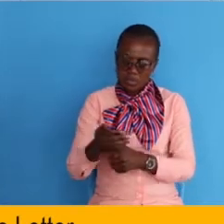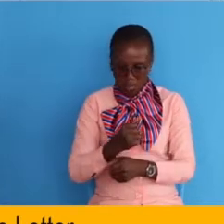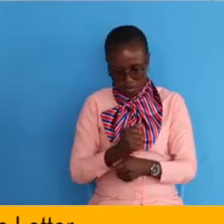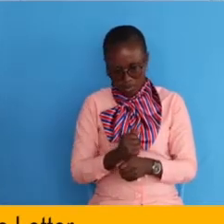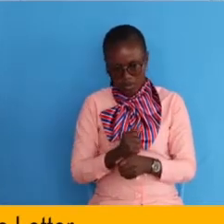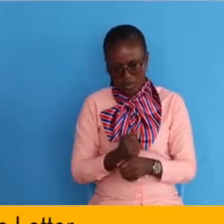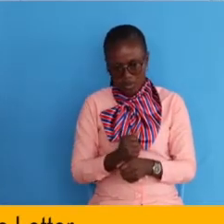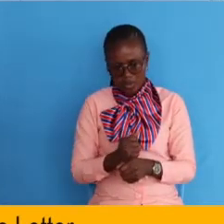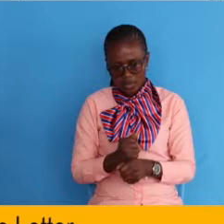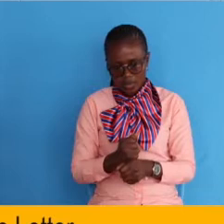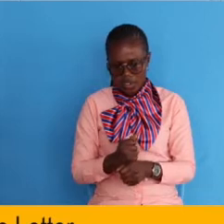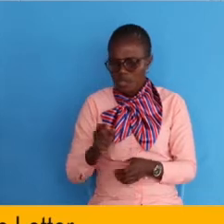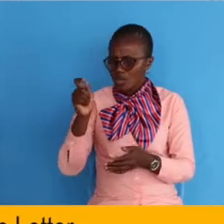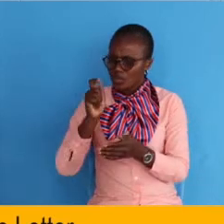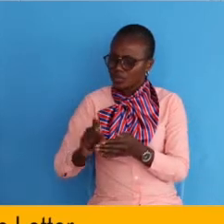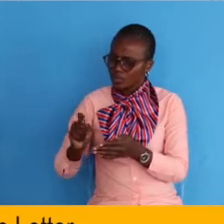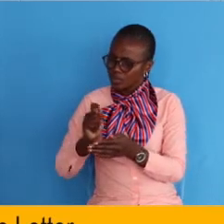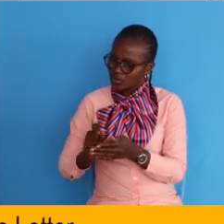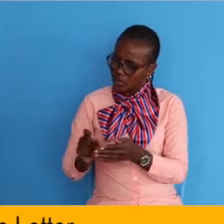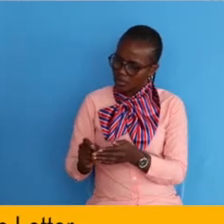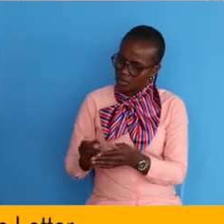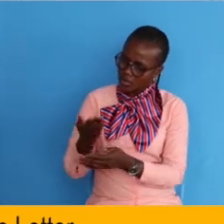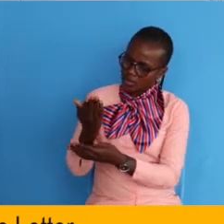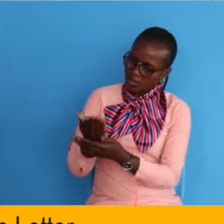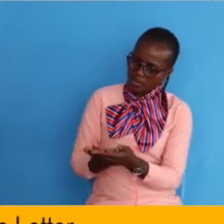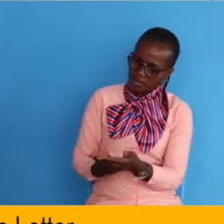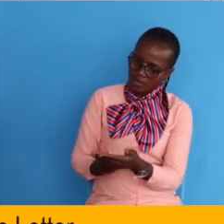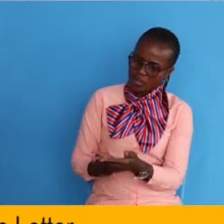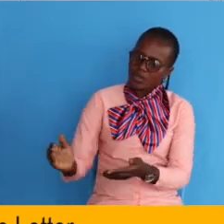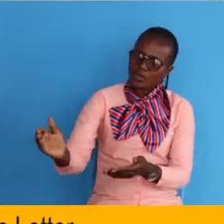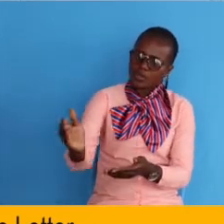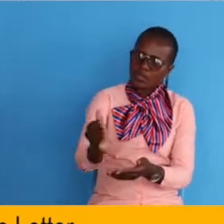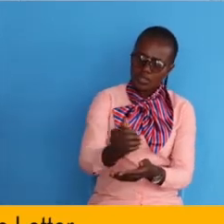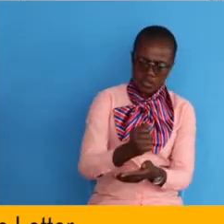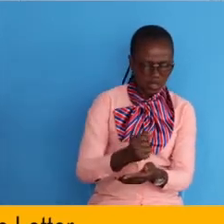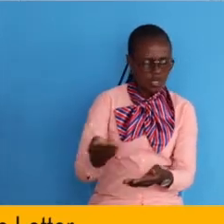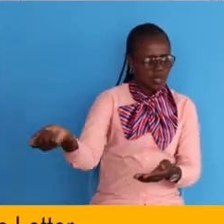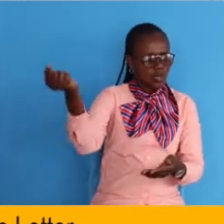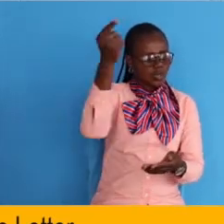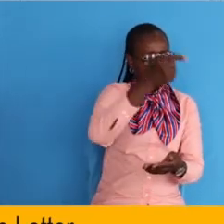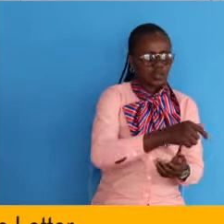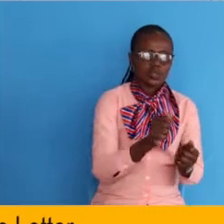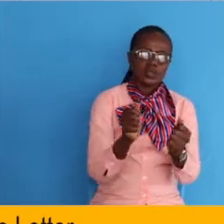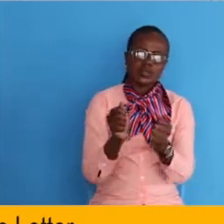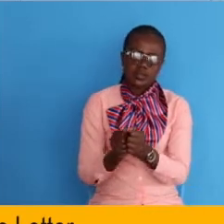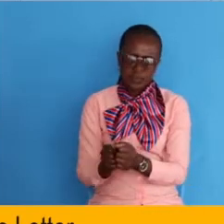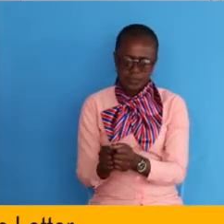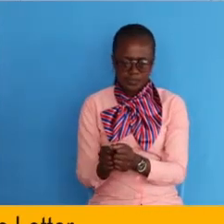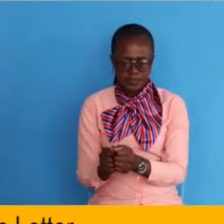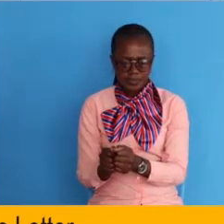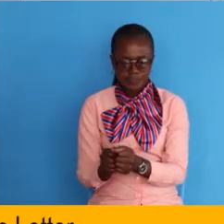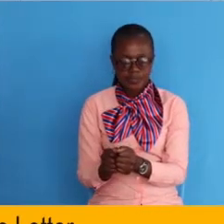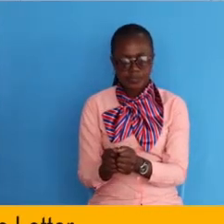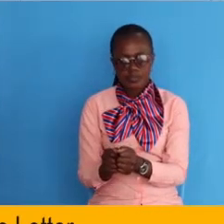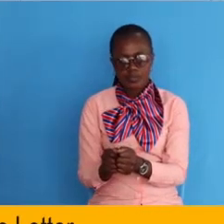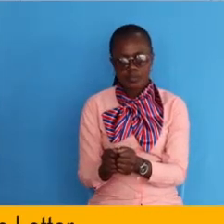a letter as you are ordering of a certain goods? Or are you writing a letter as you